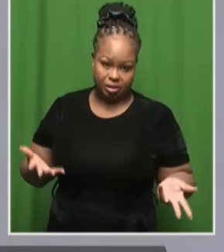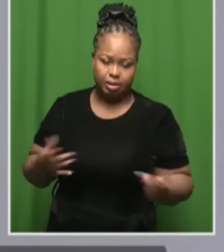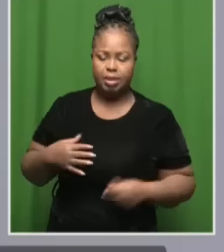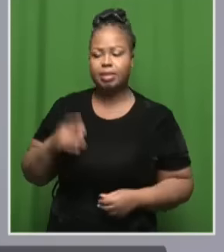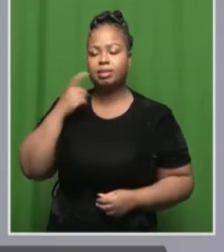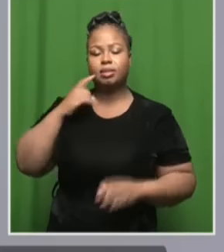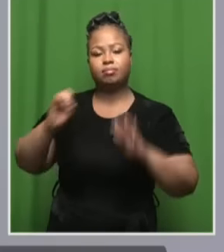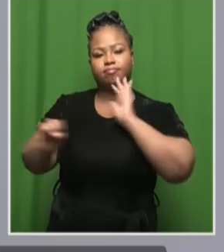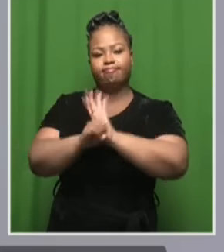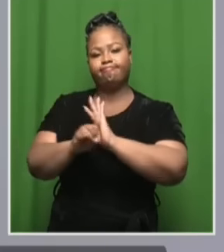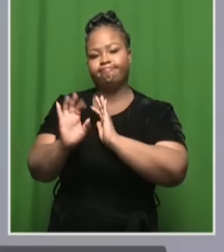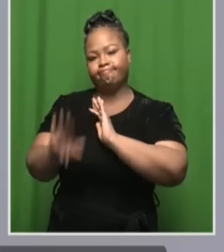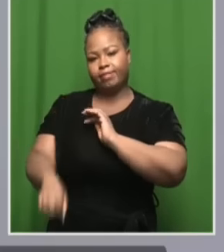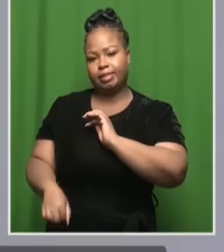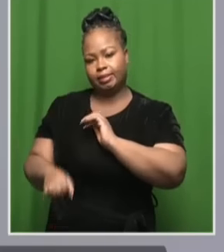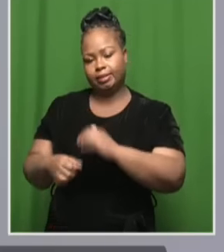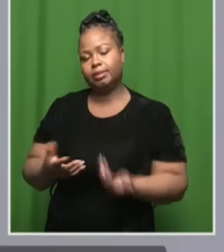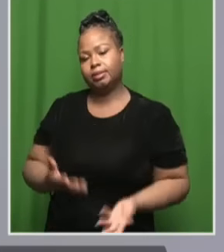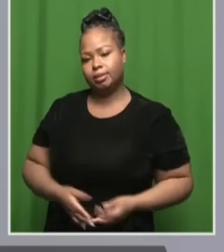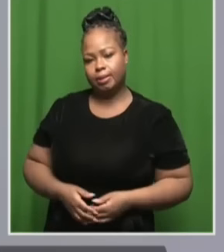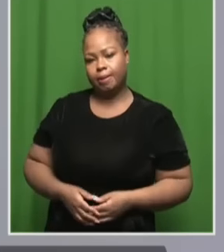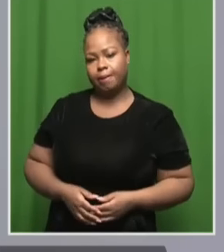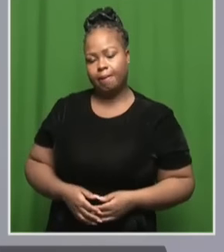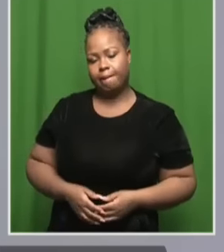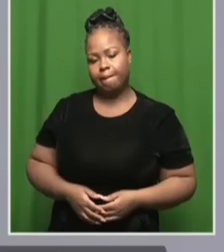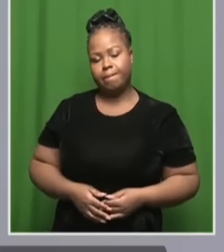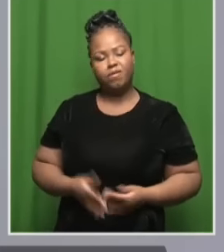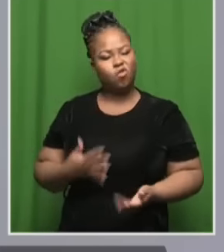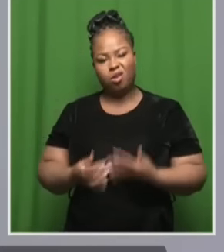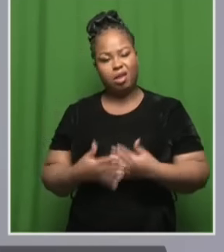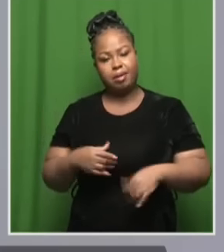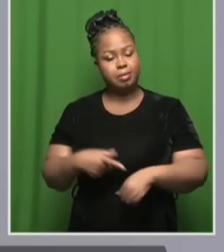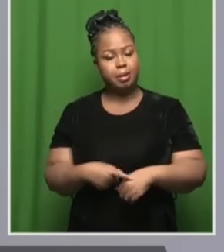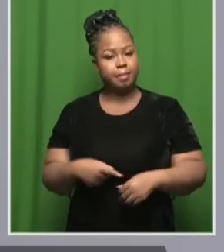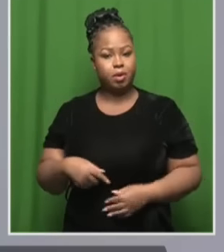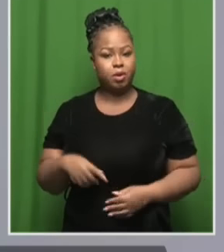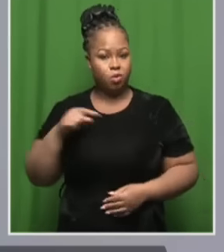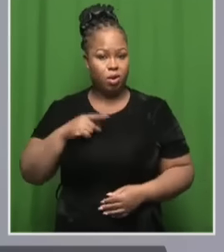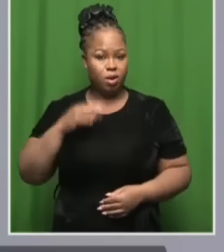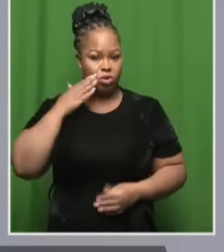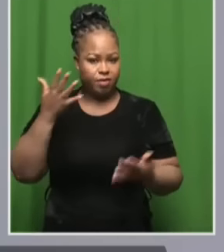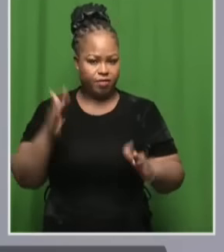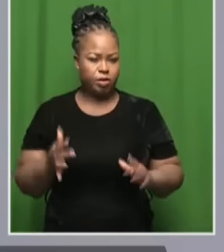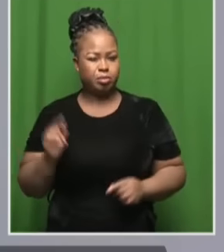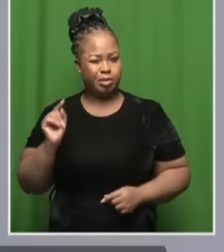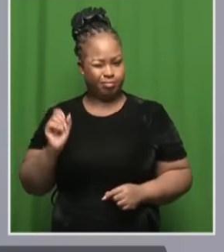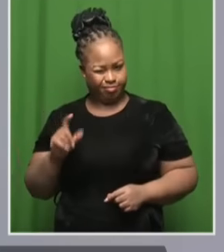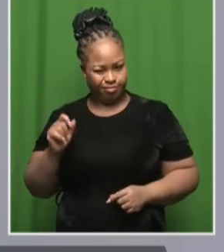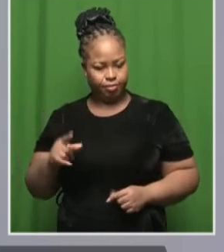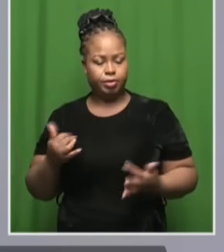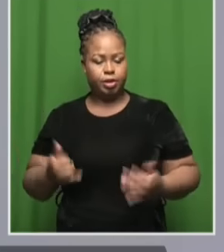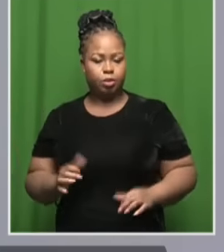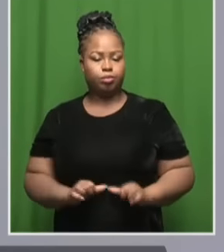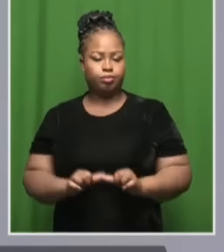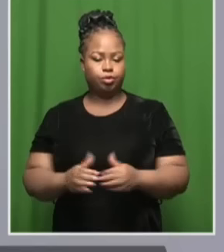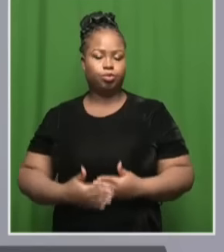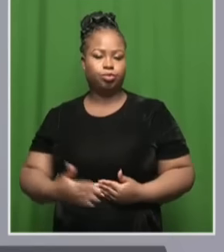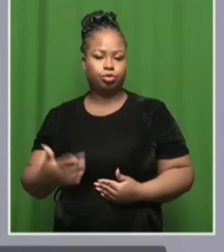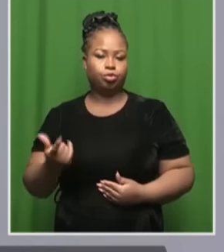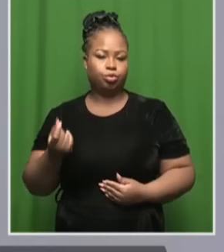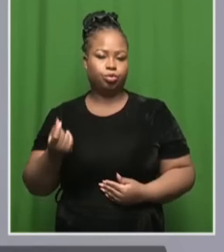those meters that may be tampered at any given point after installation. So that's basically where we are moving